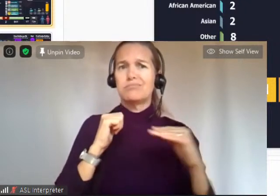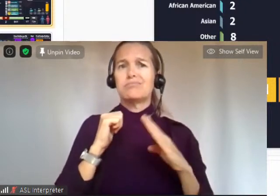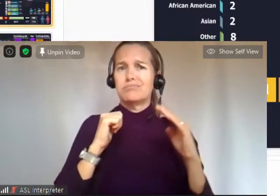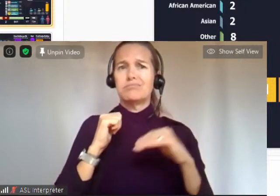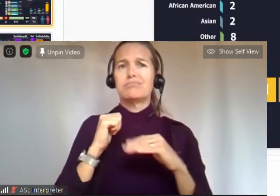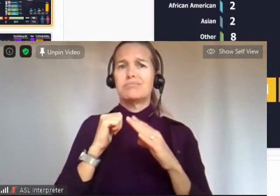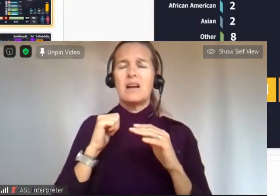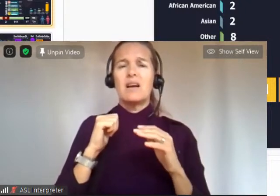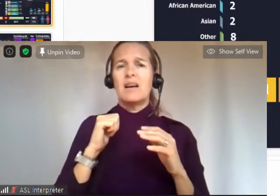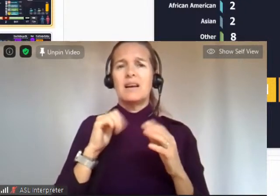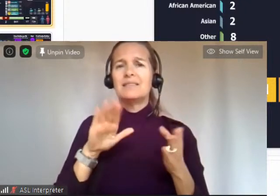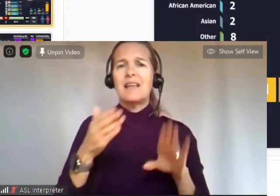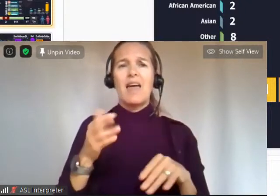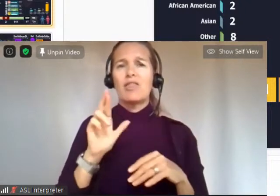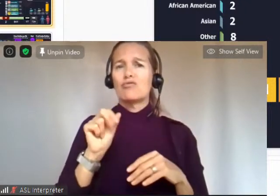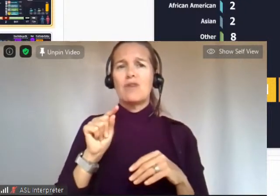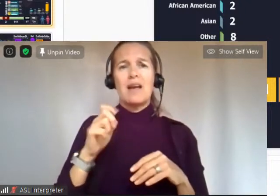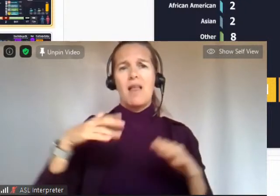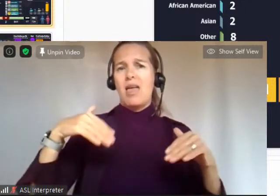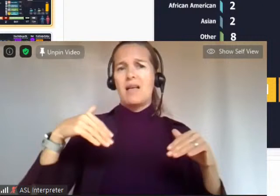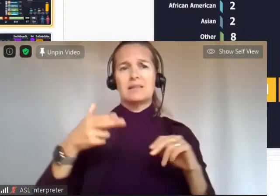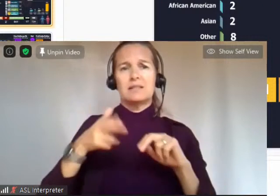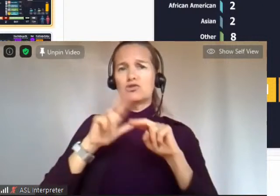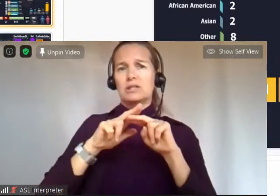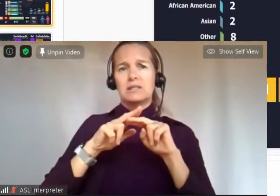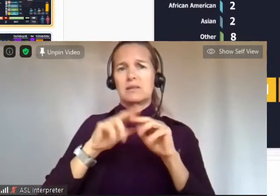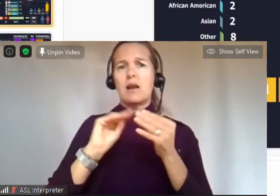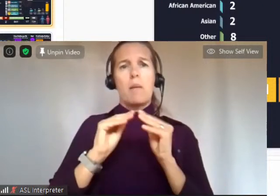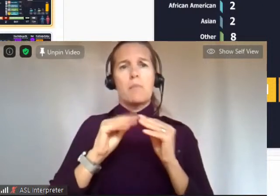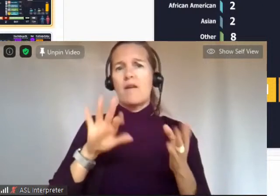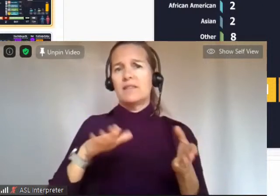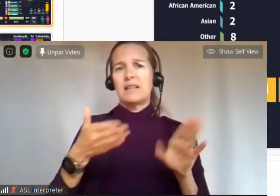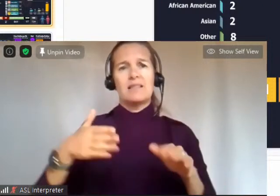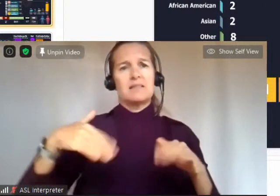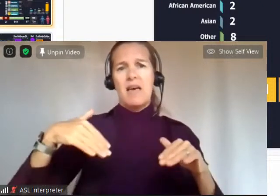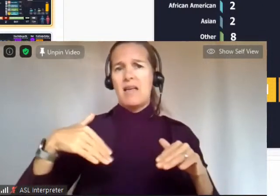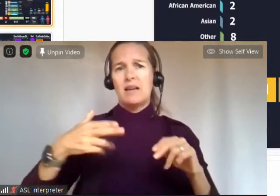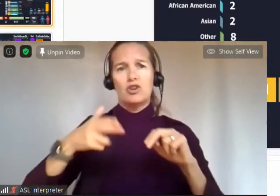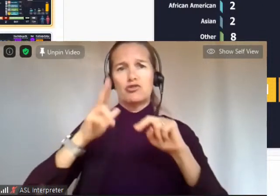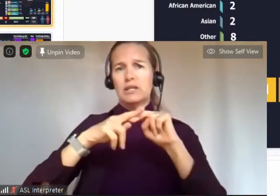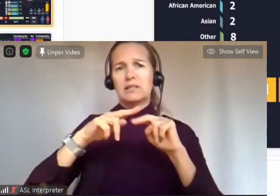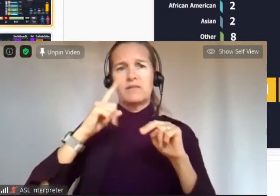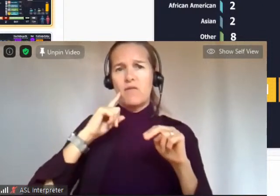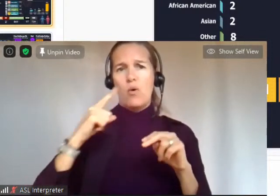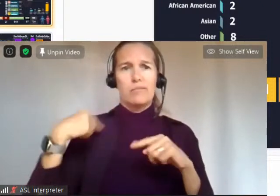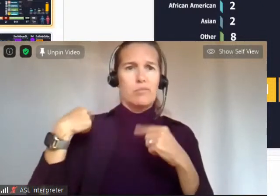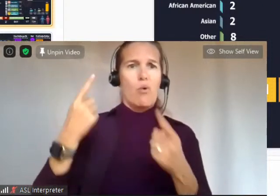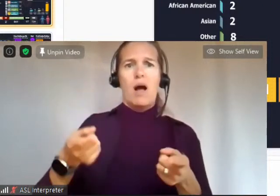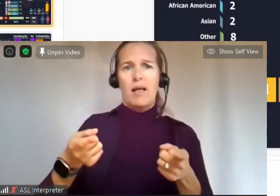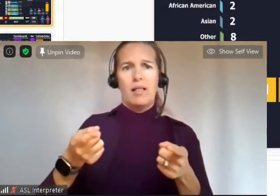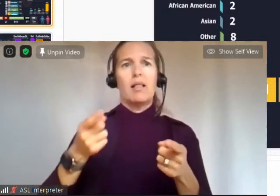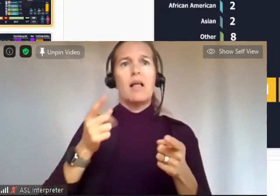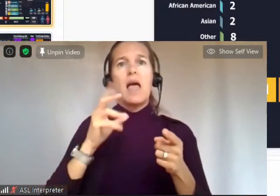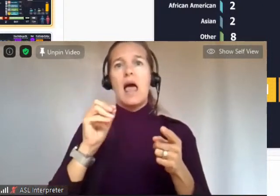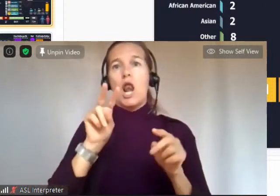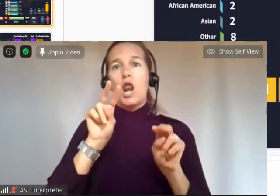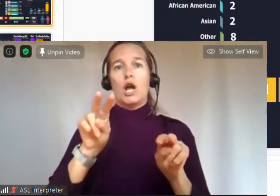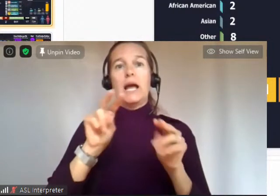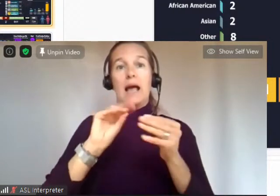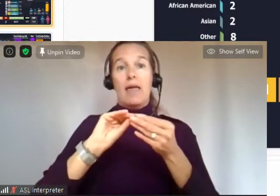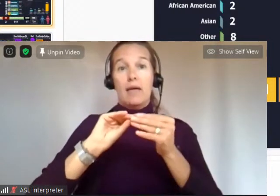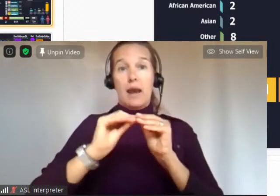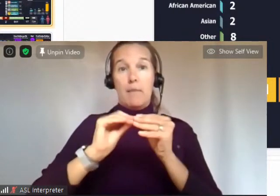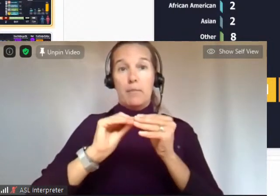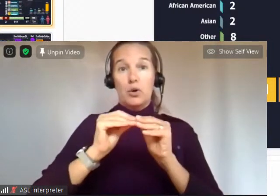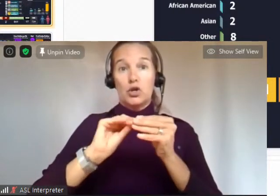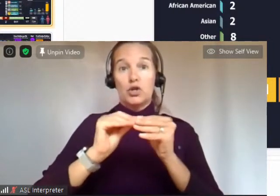not increased at this point, and our number of deaths has not increased for some time. And then again, looking at the numbers can